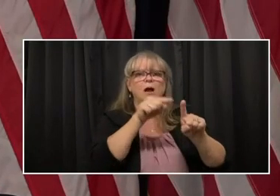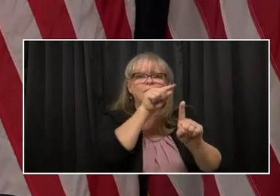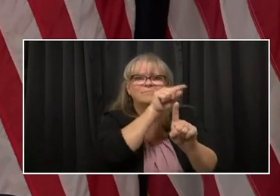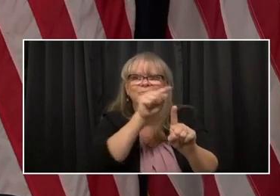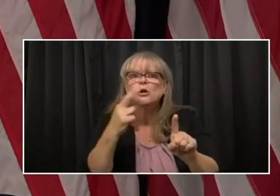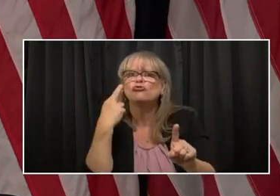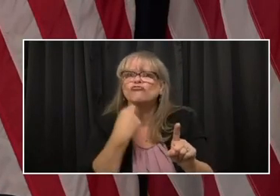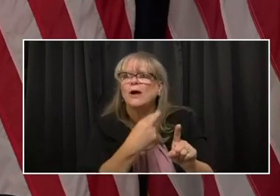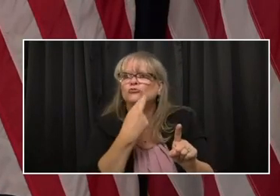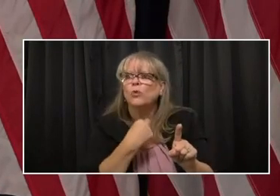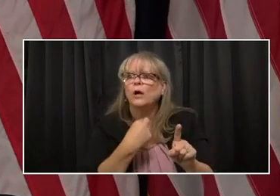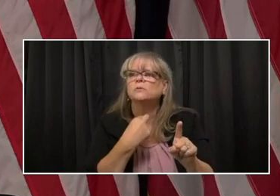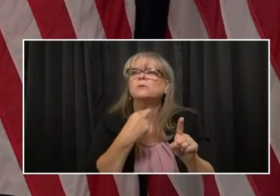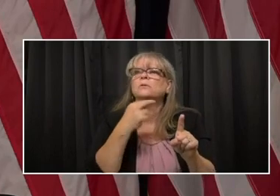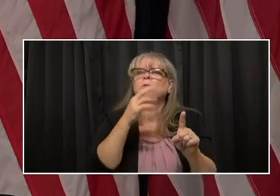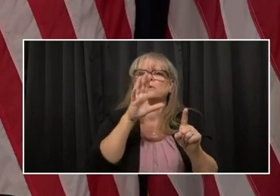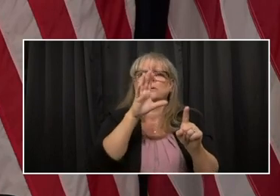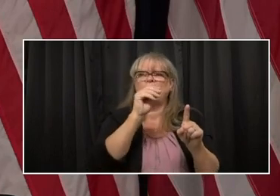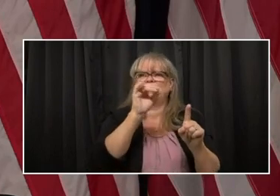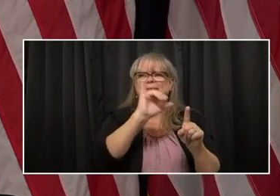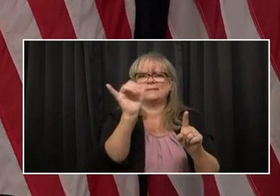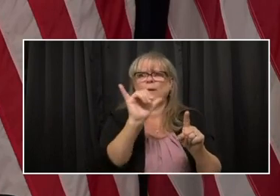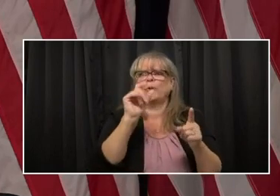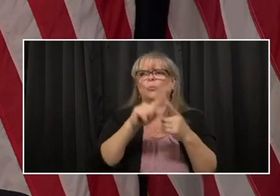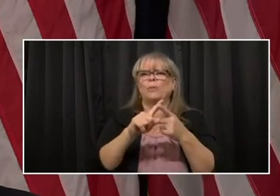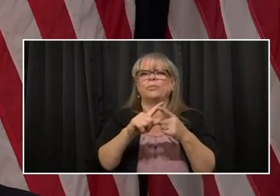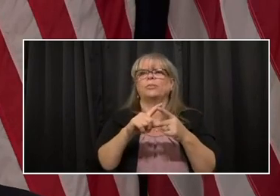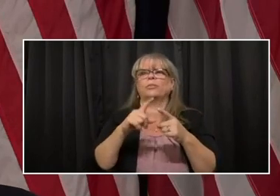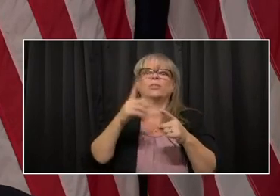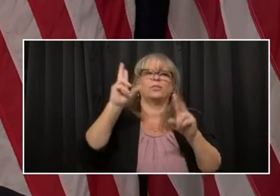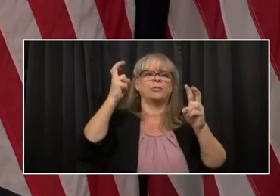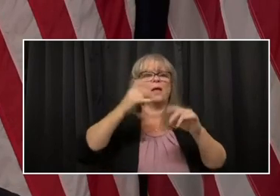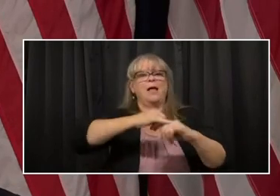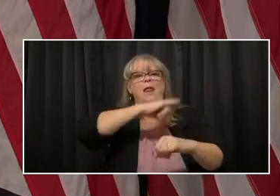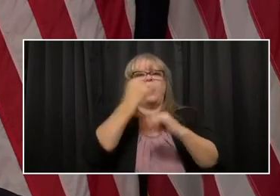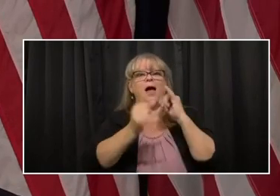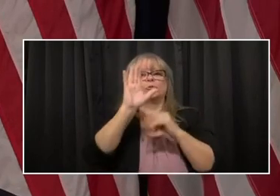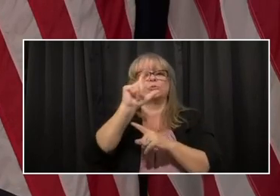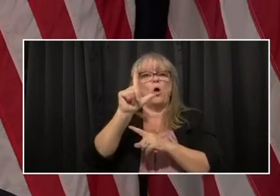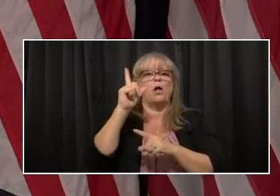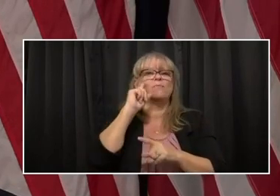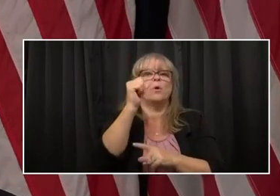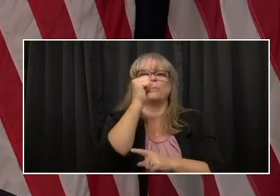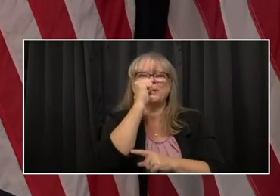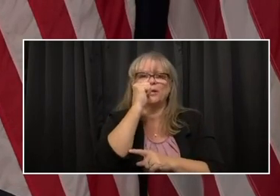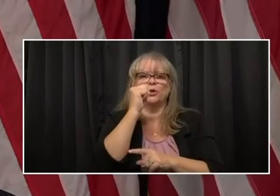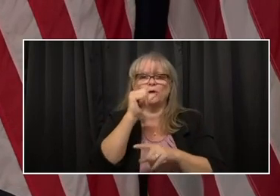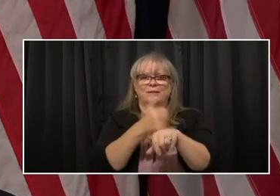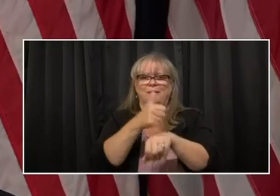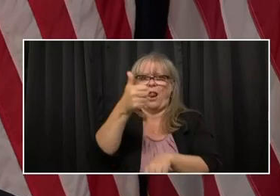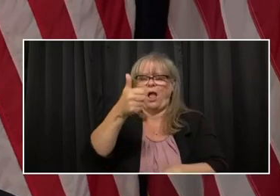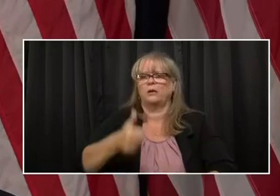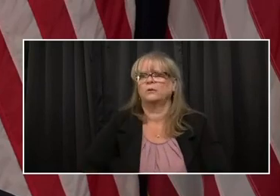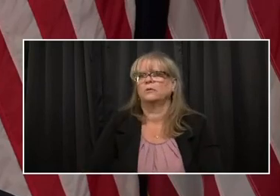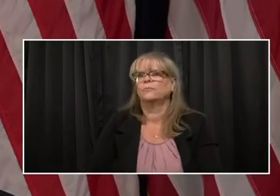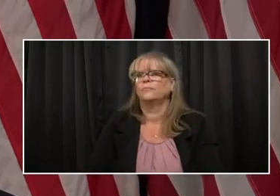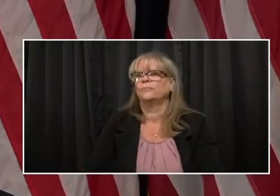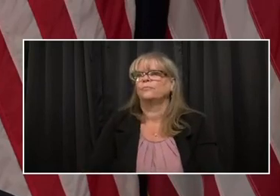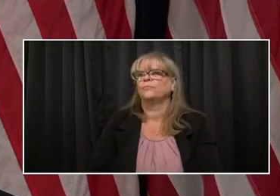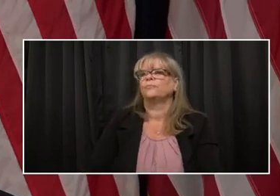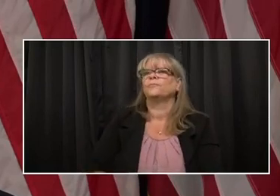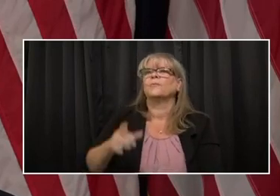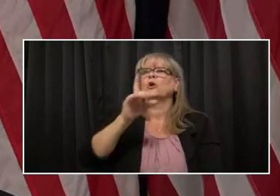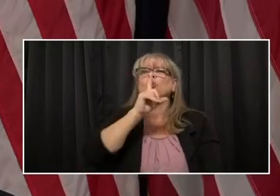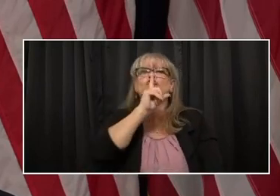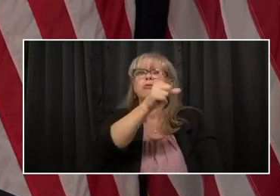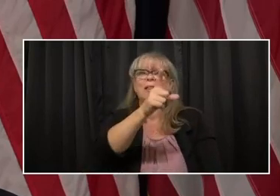similar establishments on these last call orders? Yeah, the data we look at is really across the board, and Dr. Herlihy can